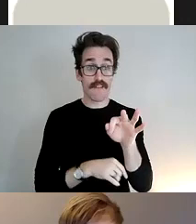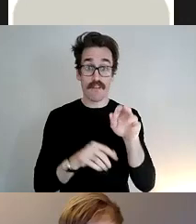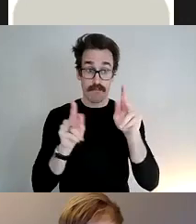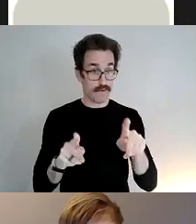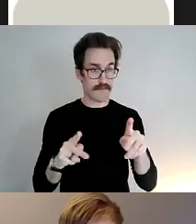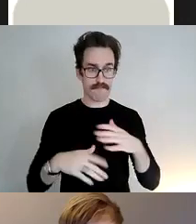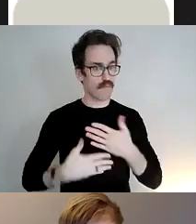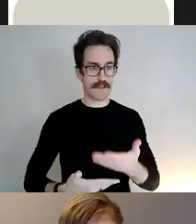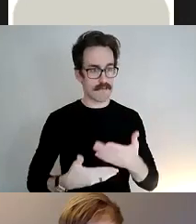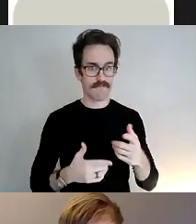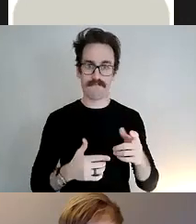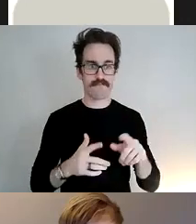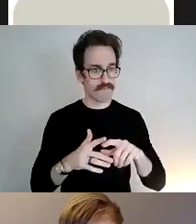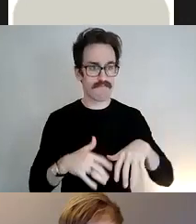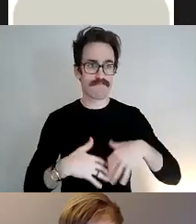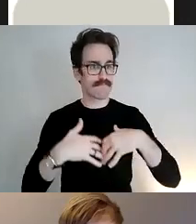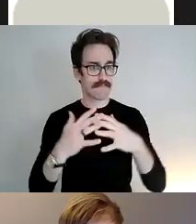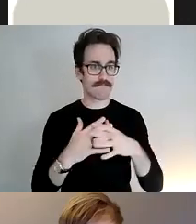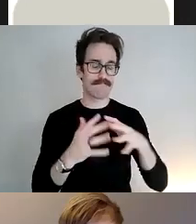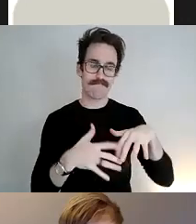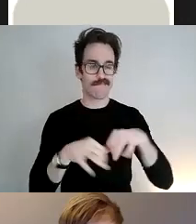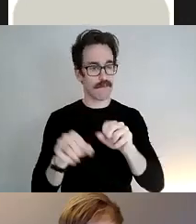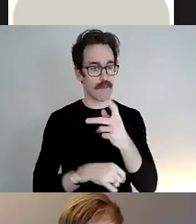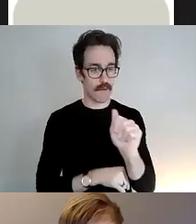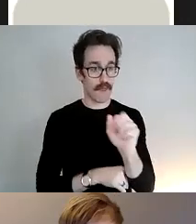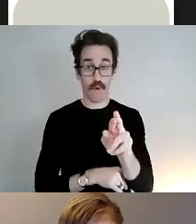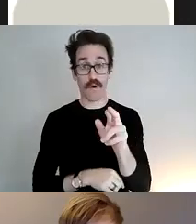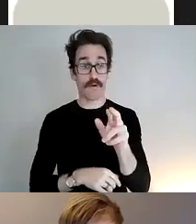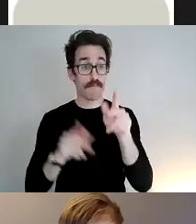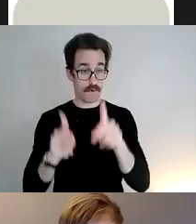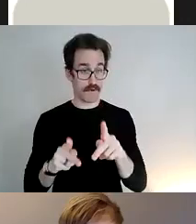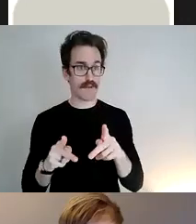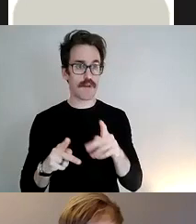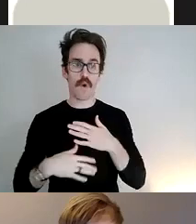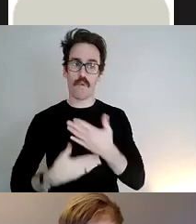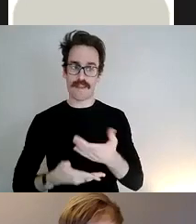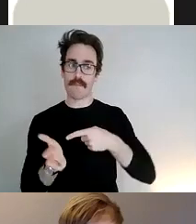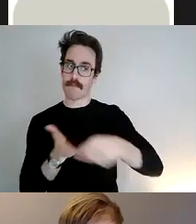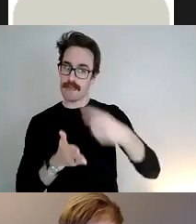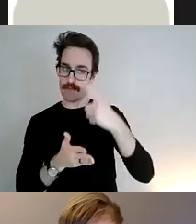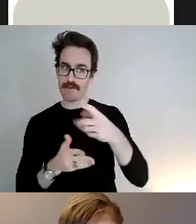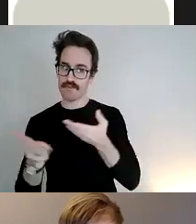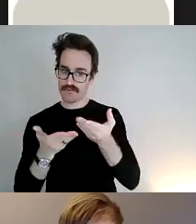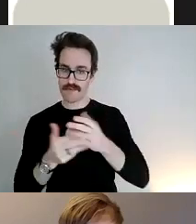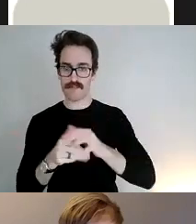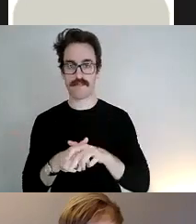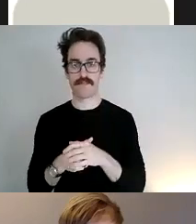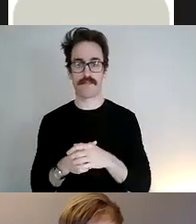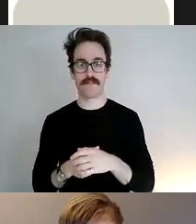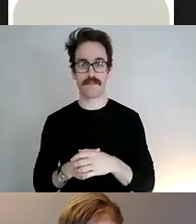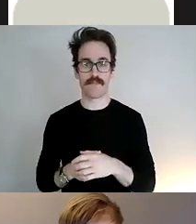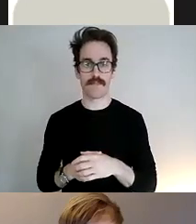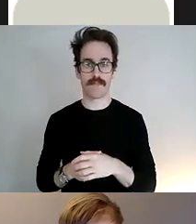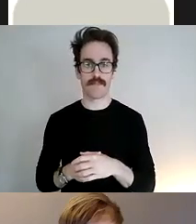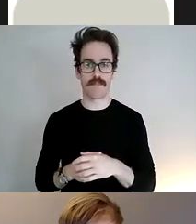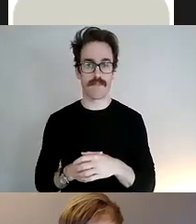who's able to pay for it. And of course, if it's the only option left. We talked about trusteeship. That may be something that happens,